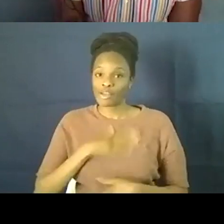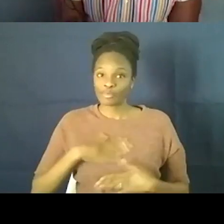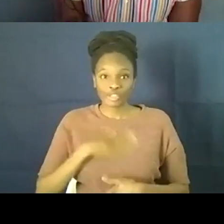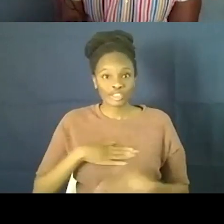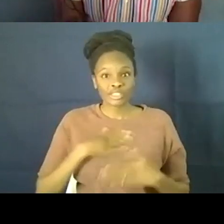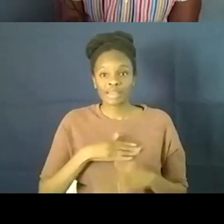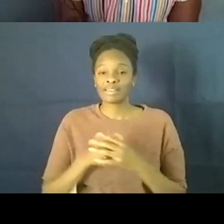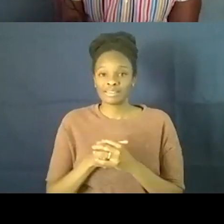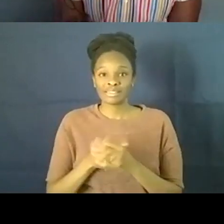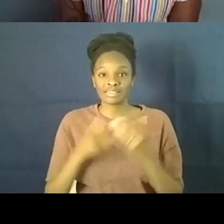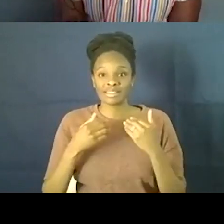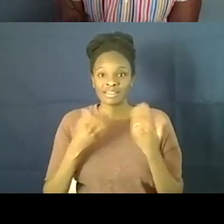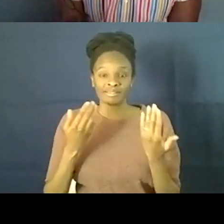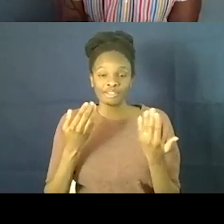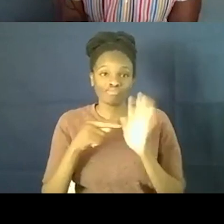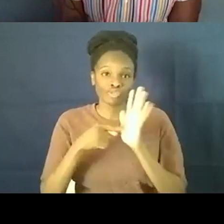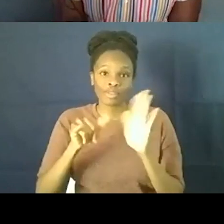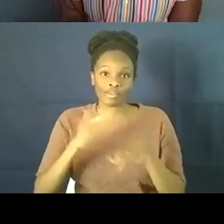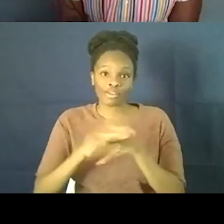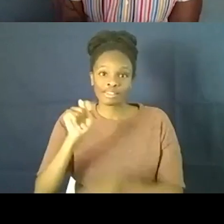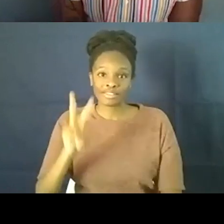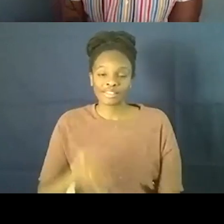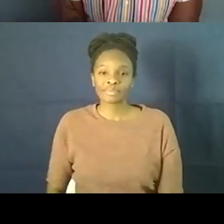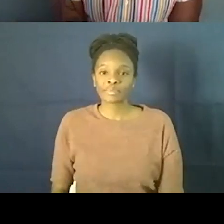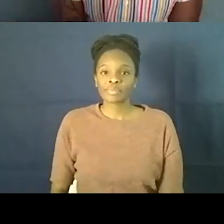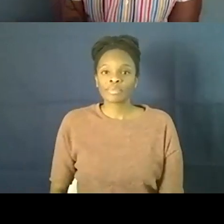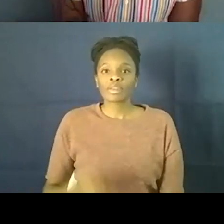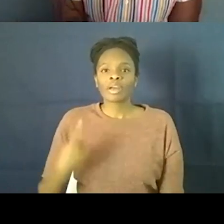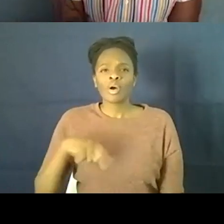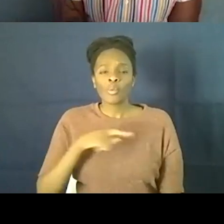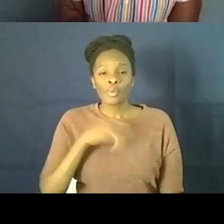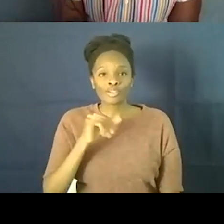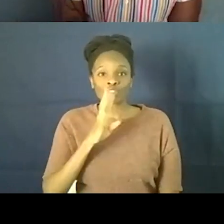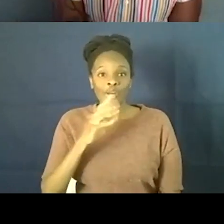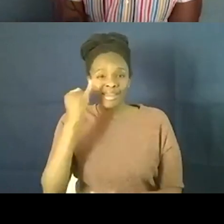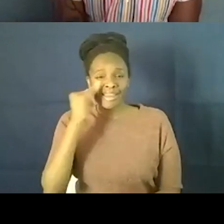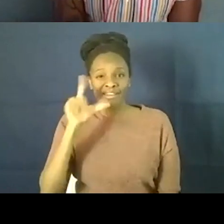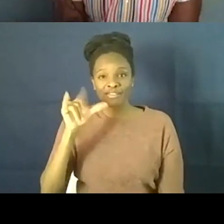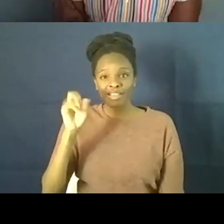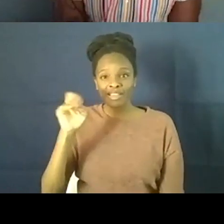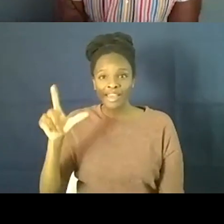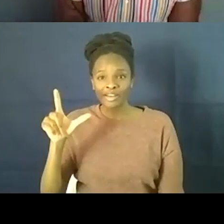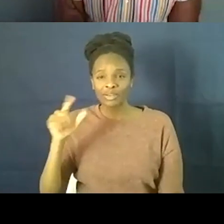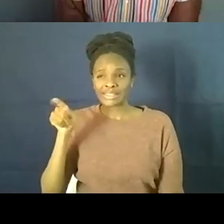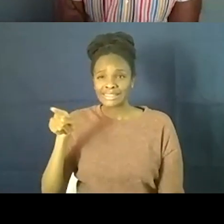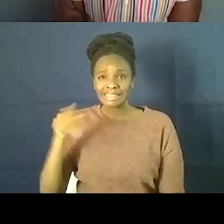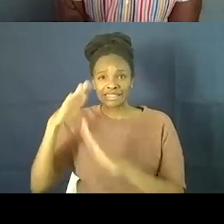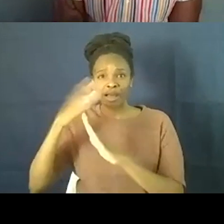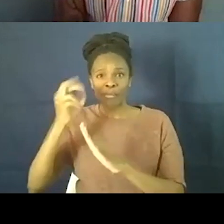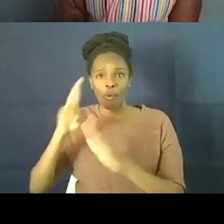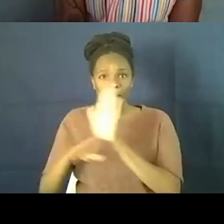of television, it's really nice to see. We were also talking about whether Lionel was a top or a bottom. We've seen him top before, but it's like,